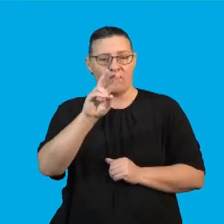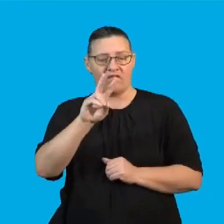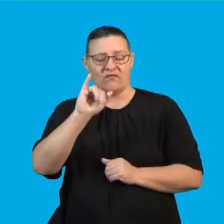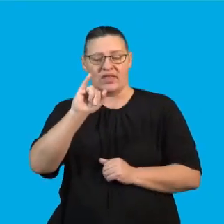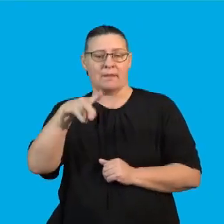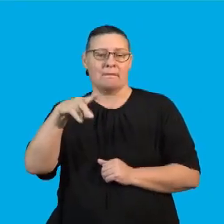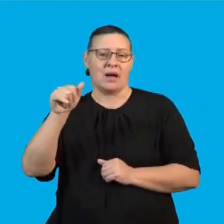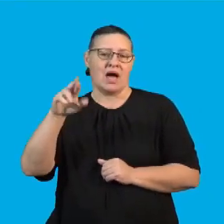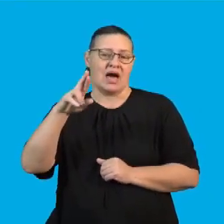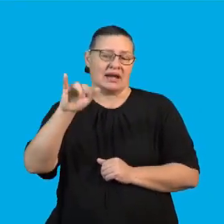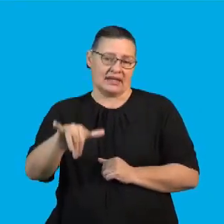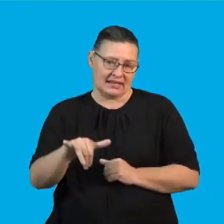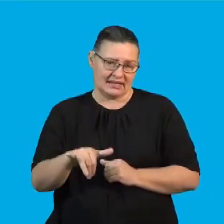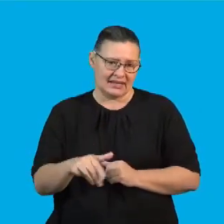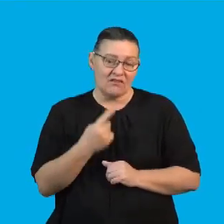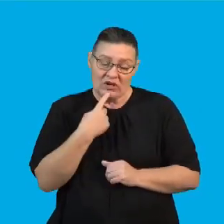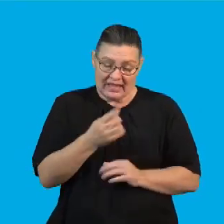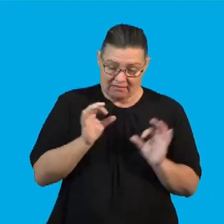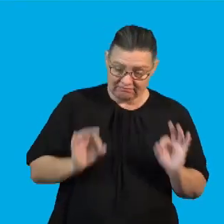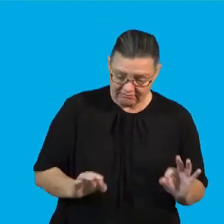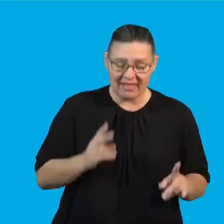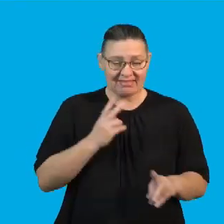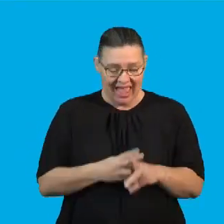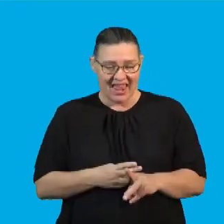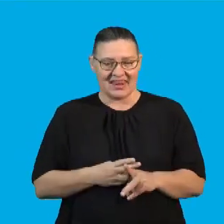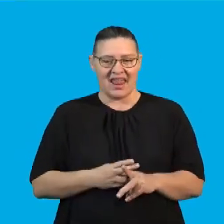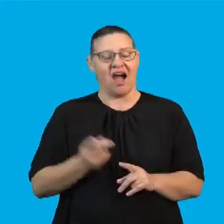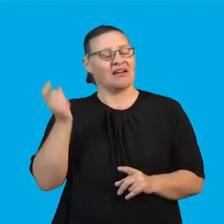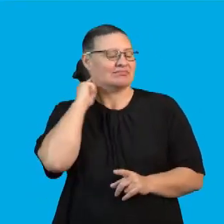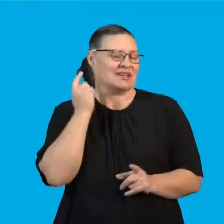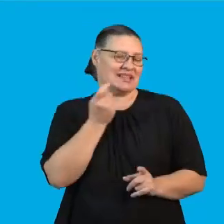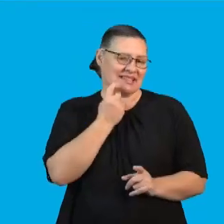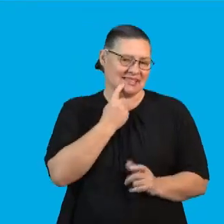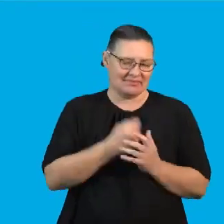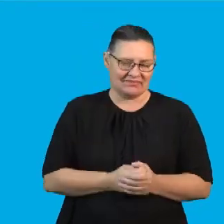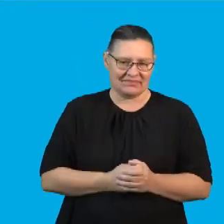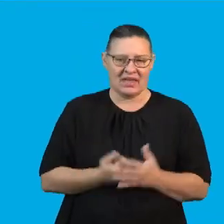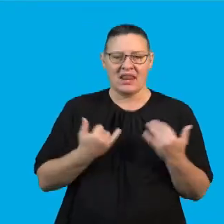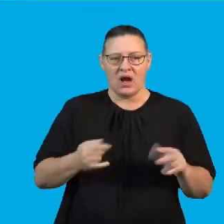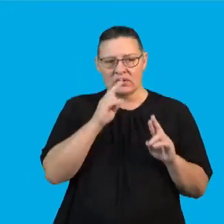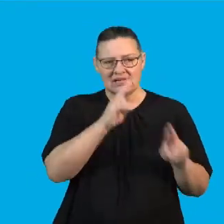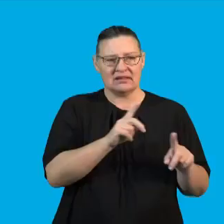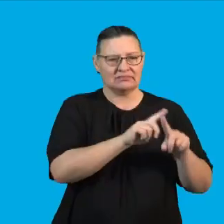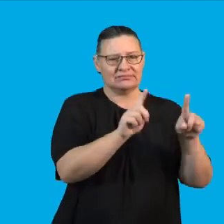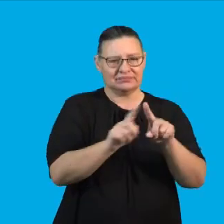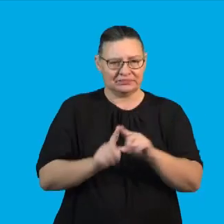Interesting, isn't it? Let us look at where embryo develops in terms of different